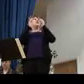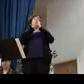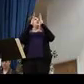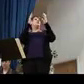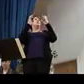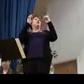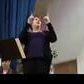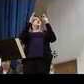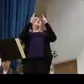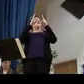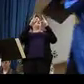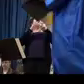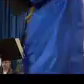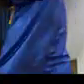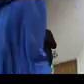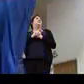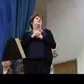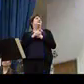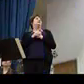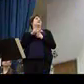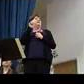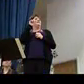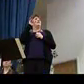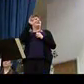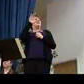Stacy Van Tindlin, Associate of Science, General